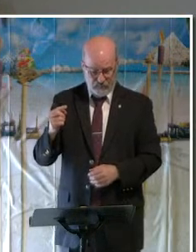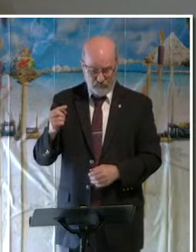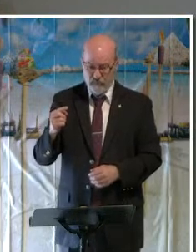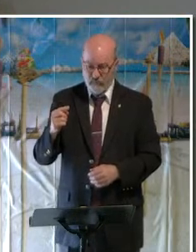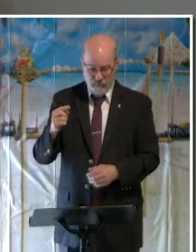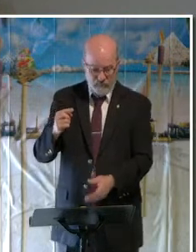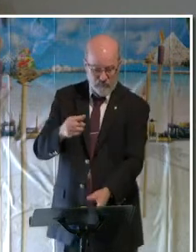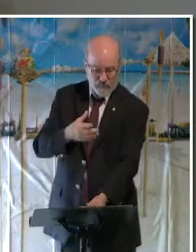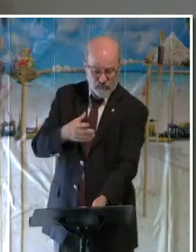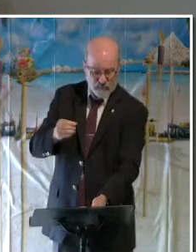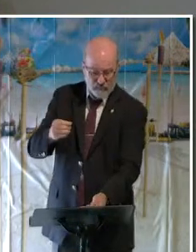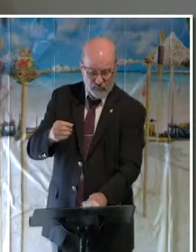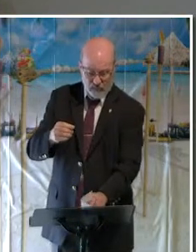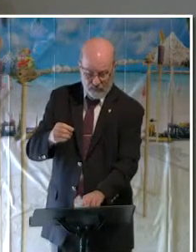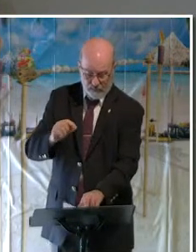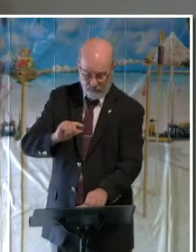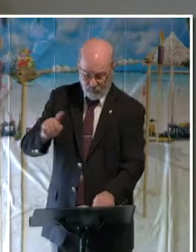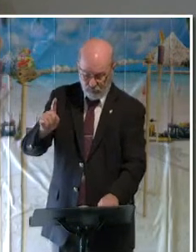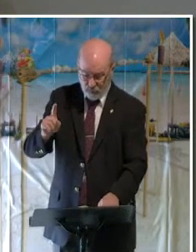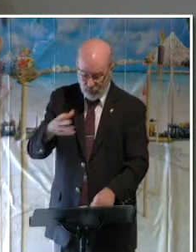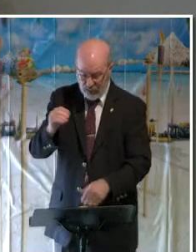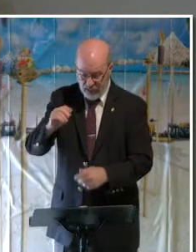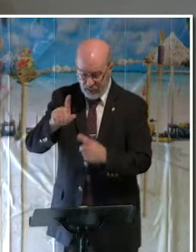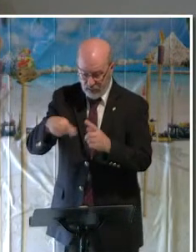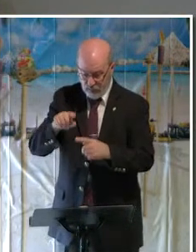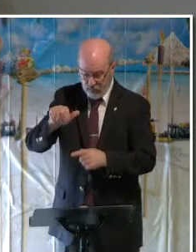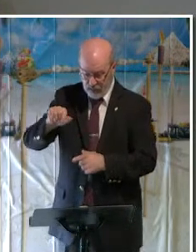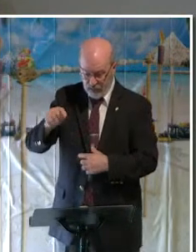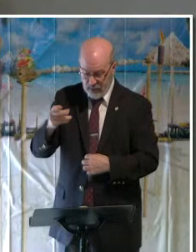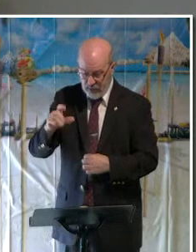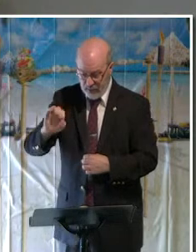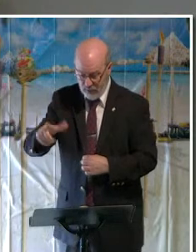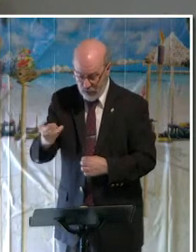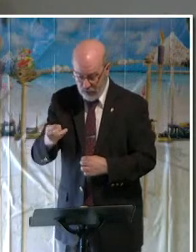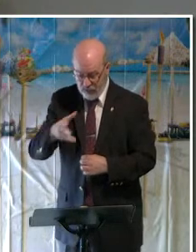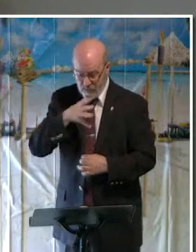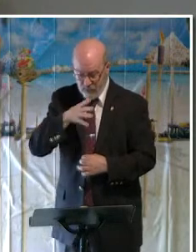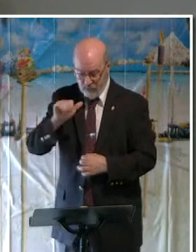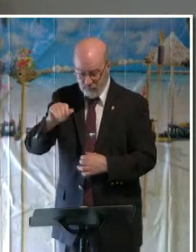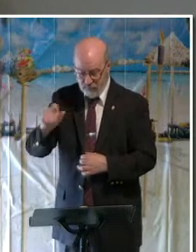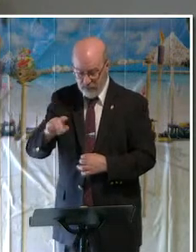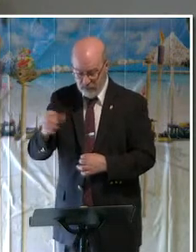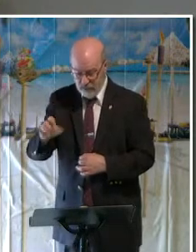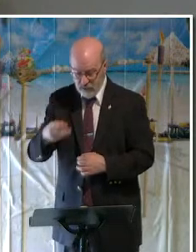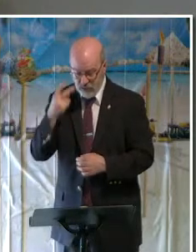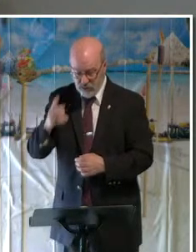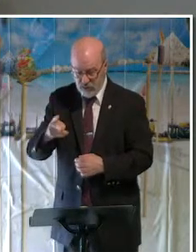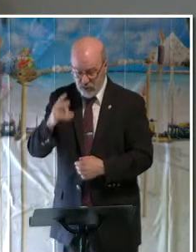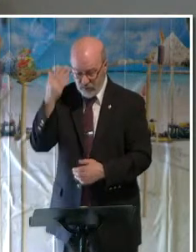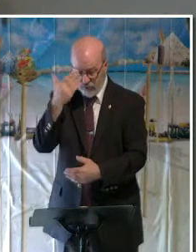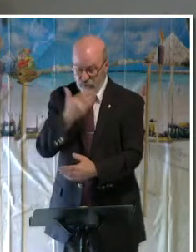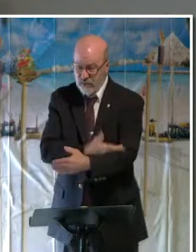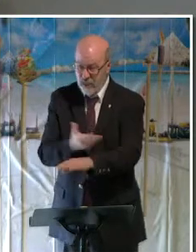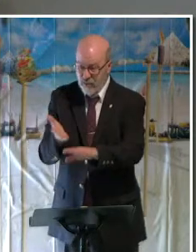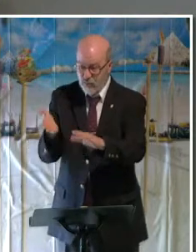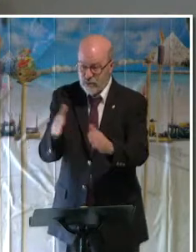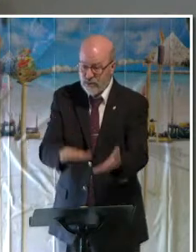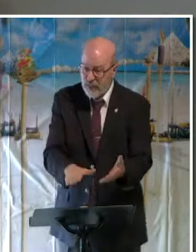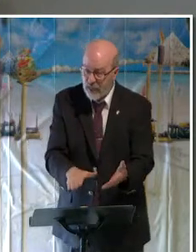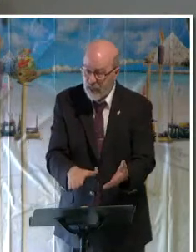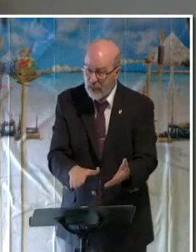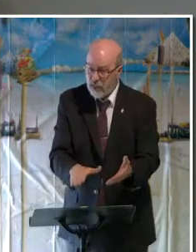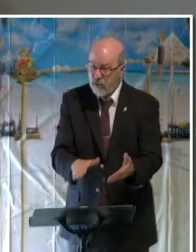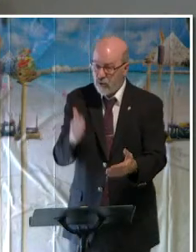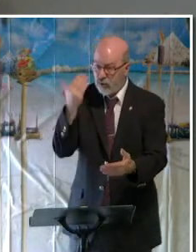"And when Athaliah, the mother of Ahaziah, saw that her son was dead," her son, by the way,